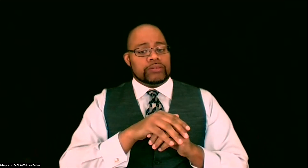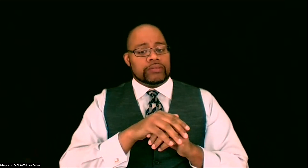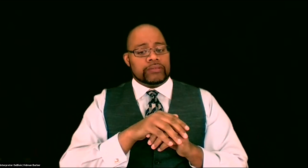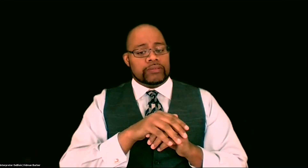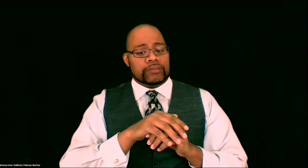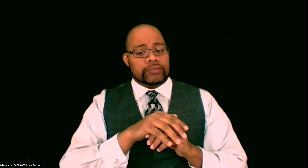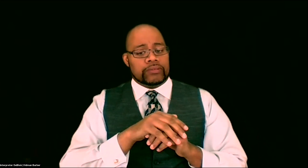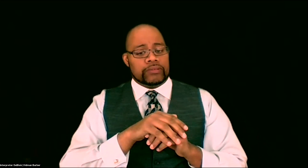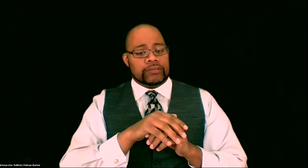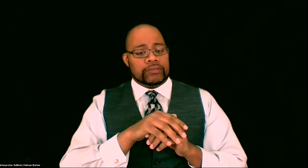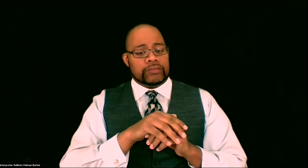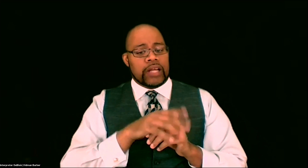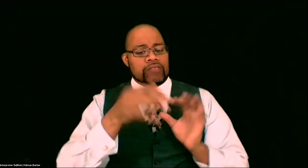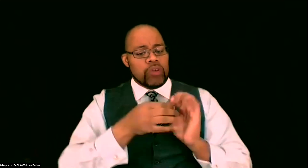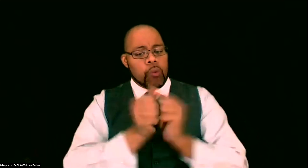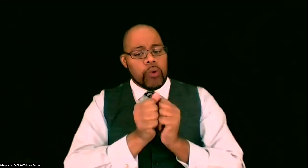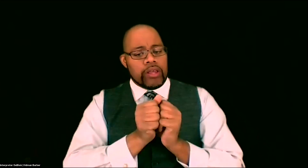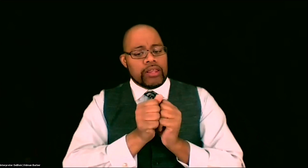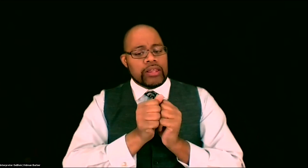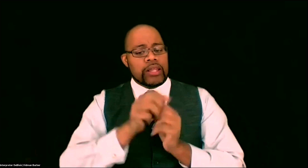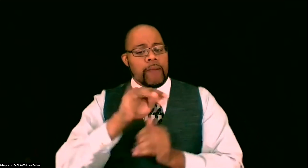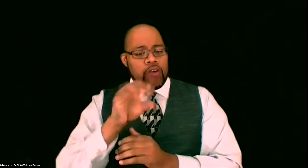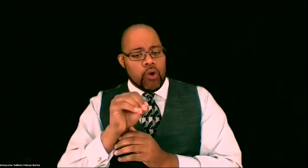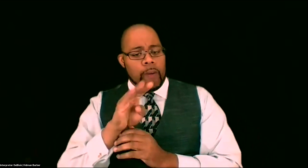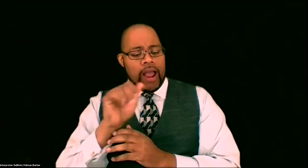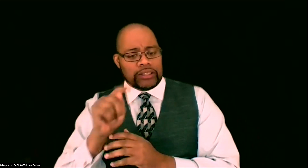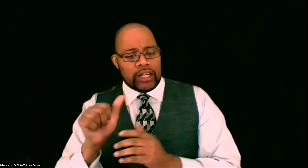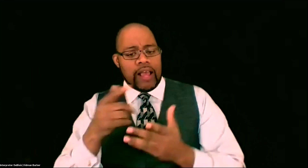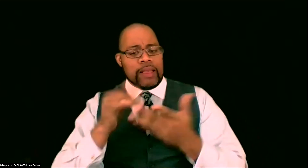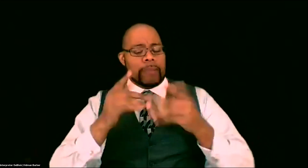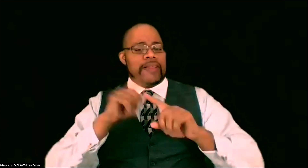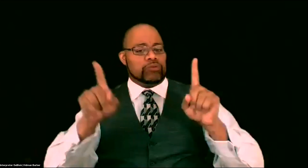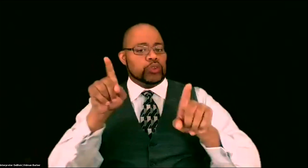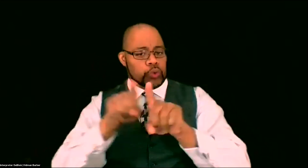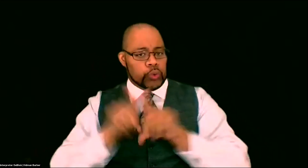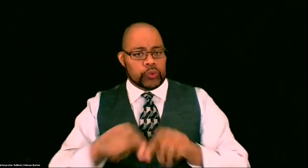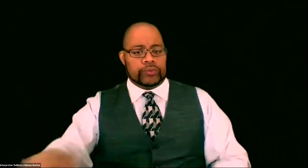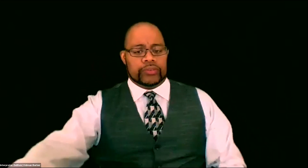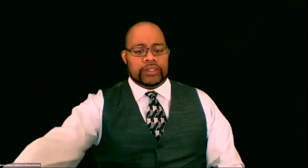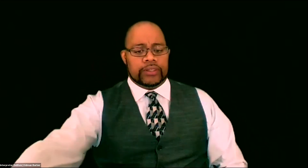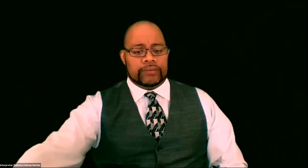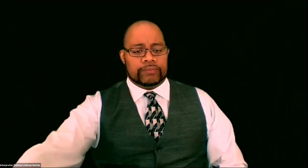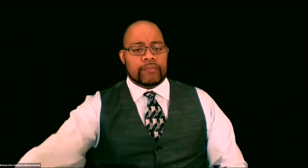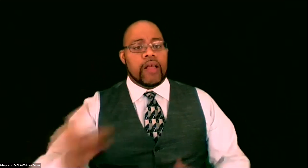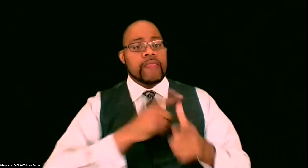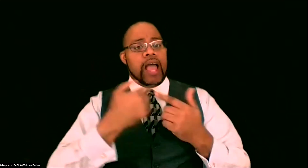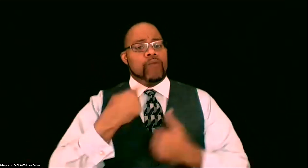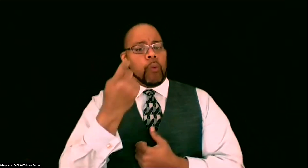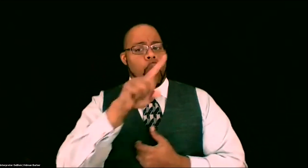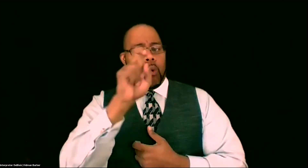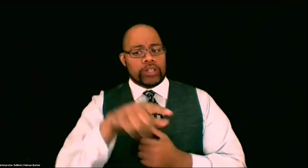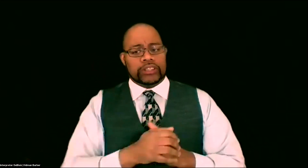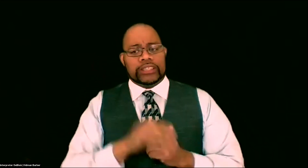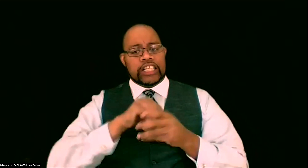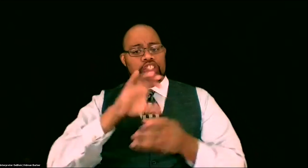associated with your microbiota will likely also differ. Okay, and then we have one more question